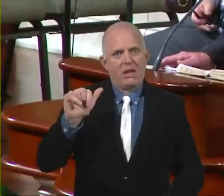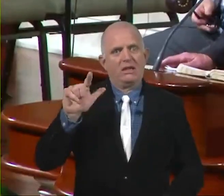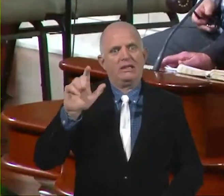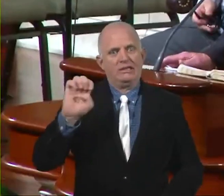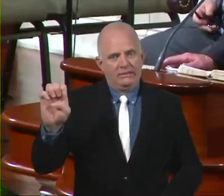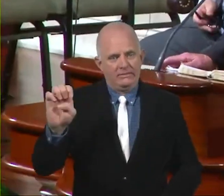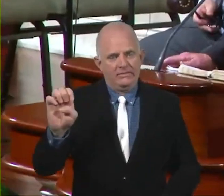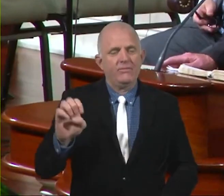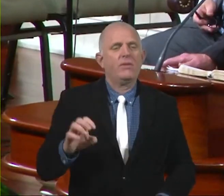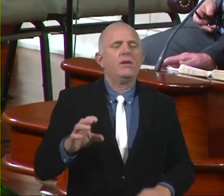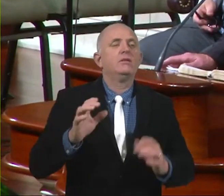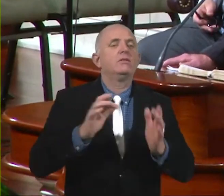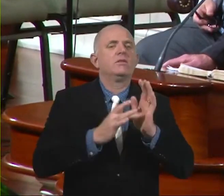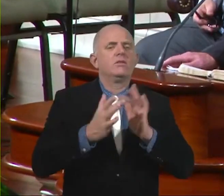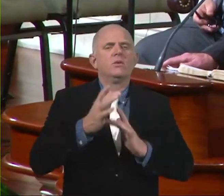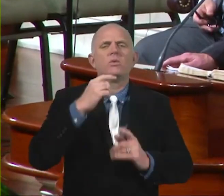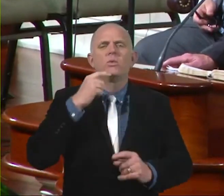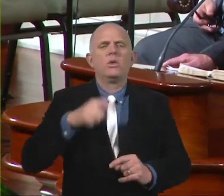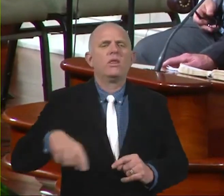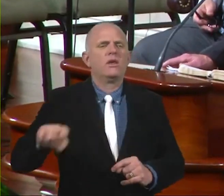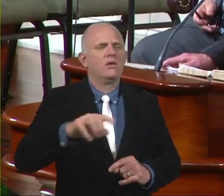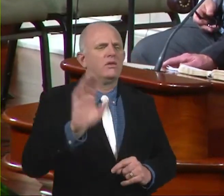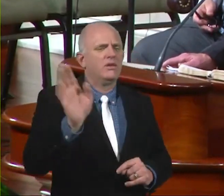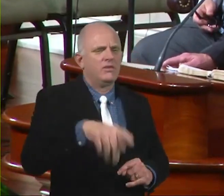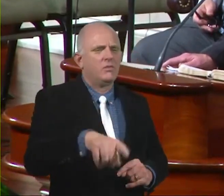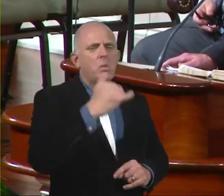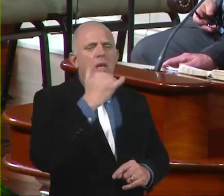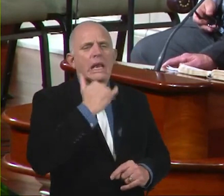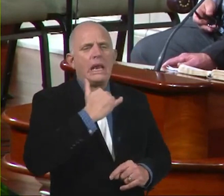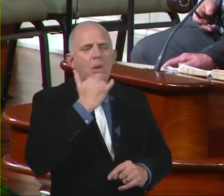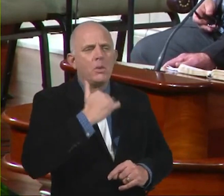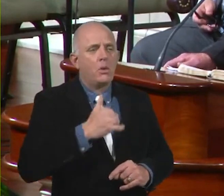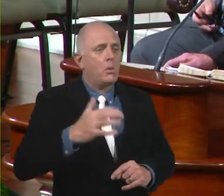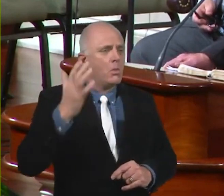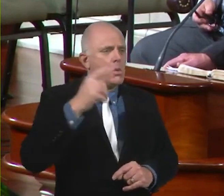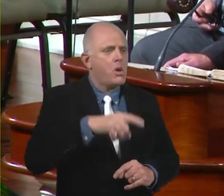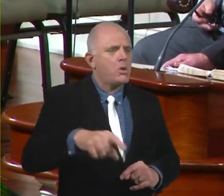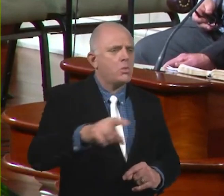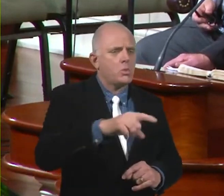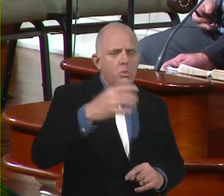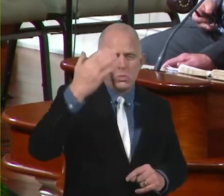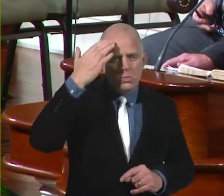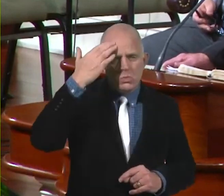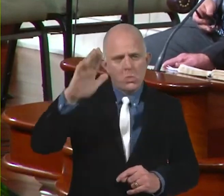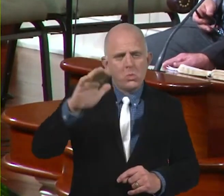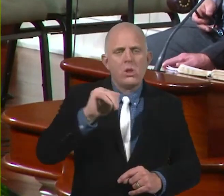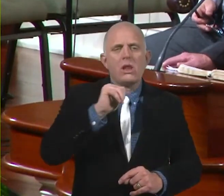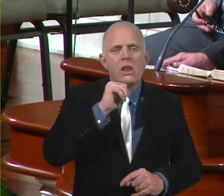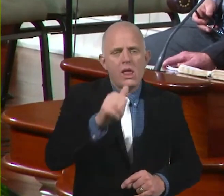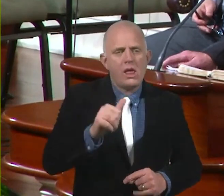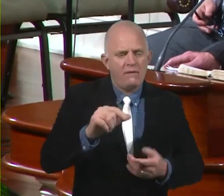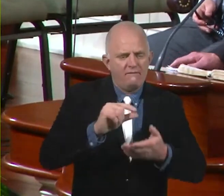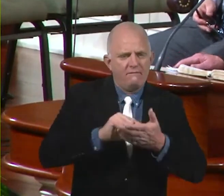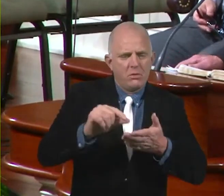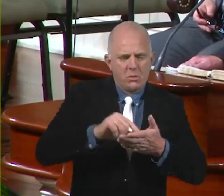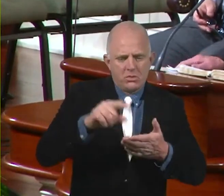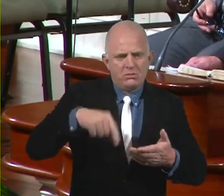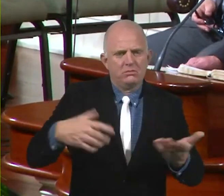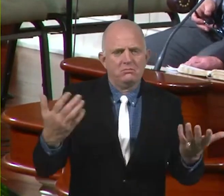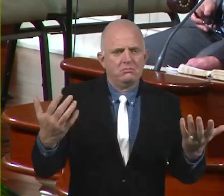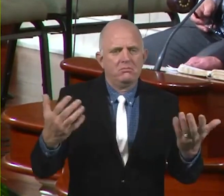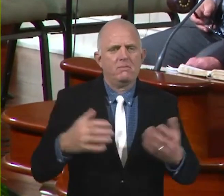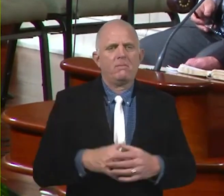said to that crowd? You do err because you know not the scriptures.